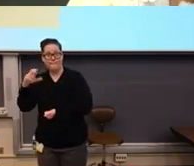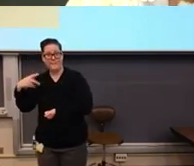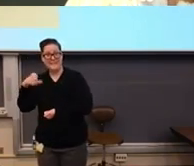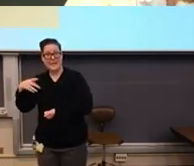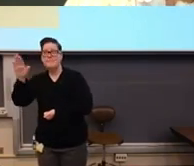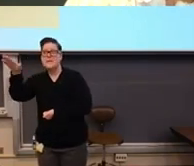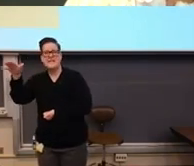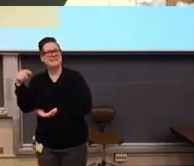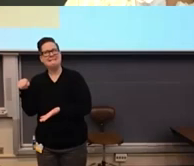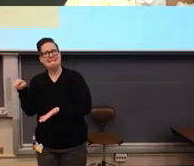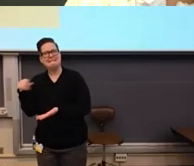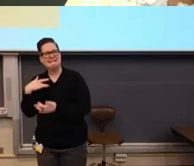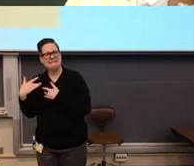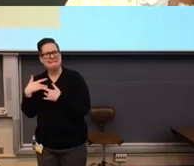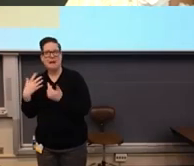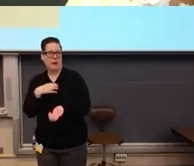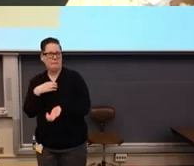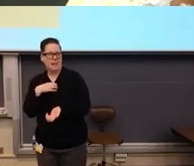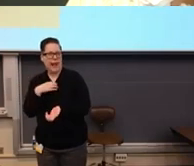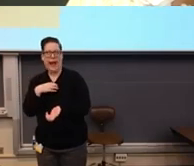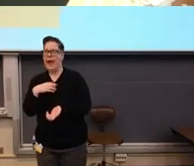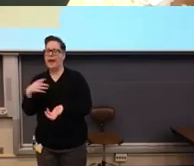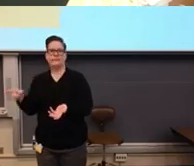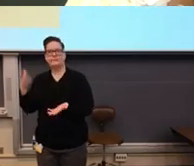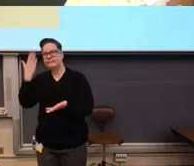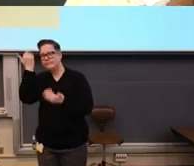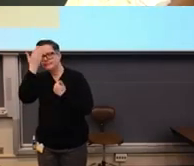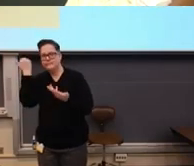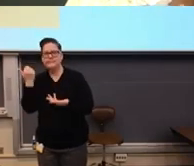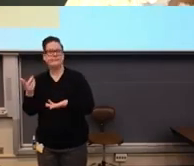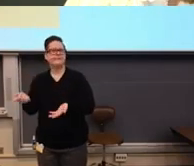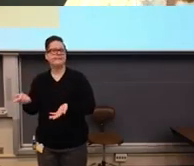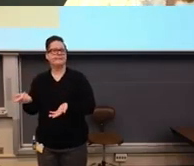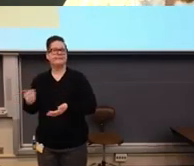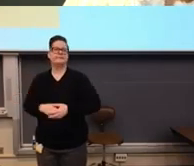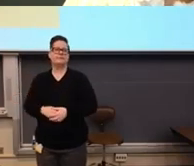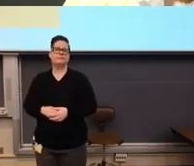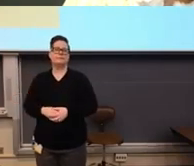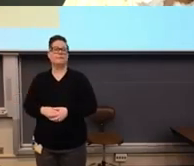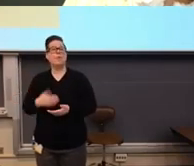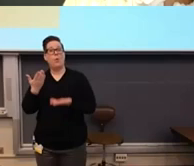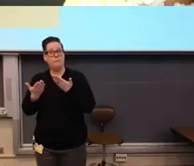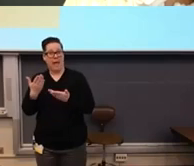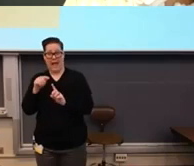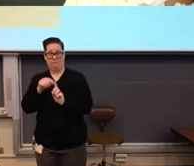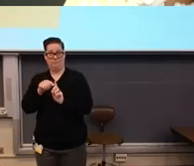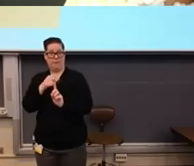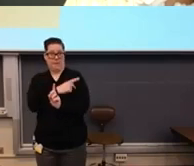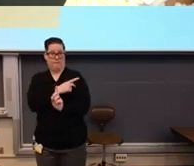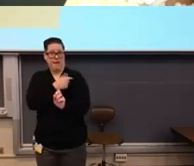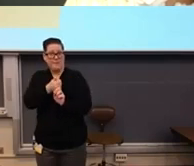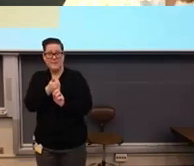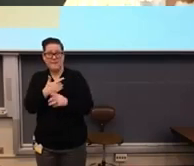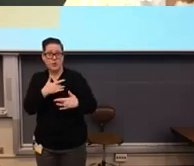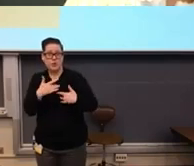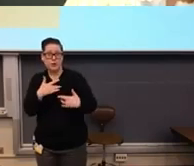and complained about their loved one's memory? Has the patient themselves voiced